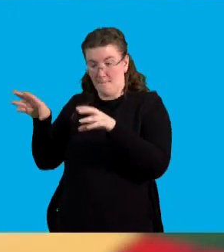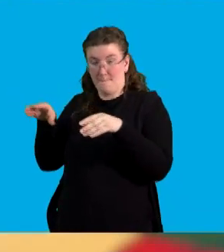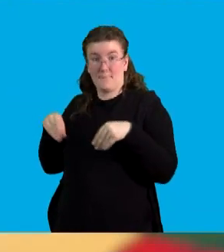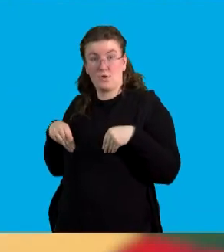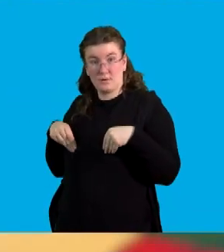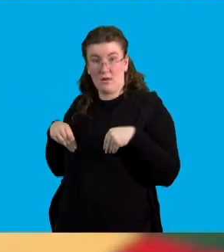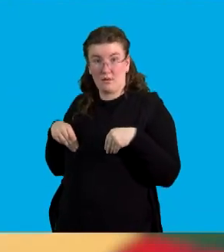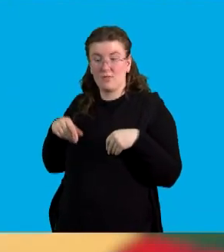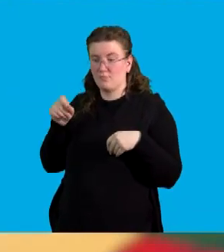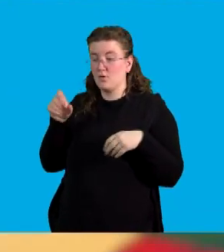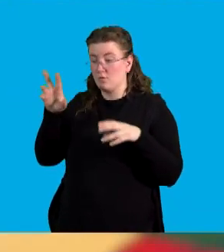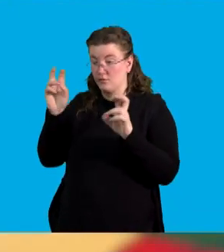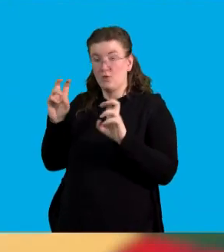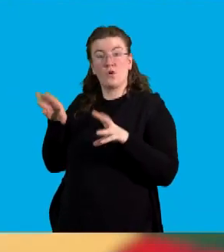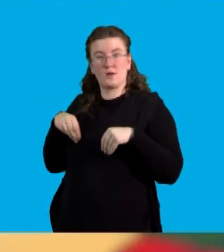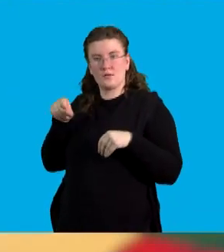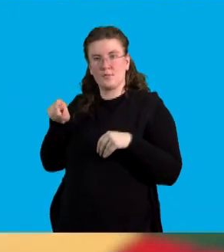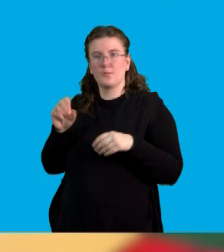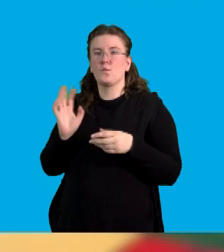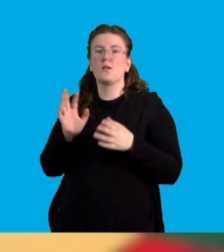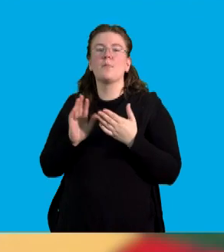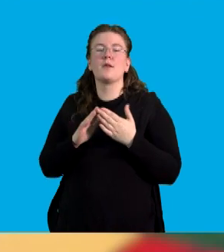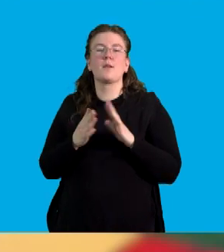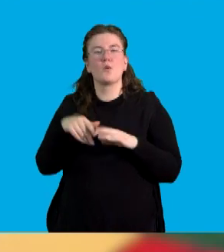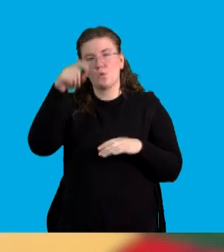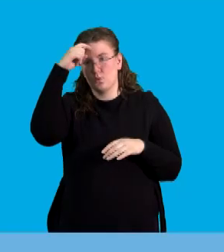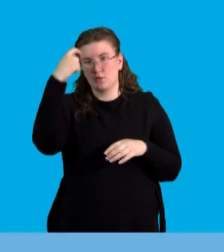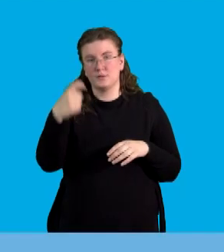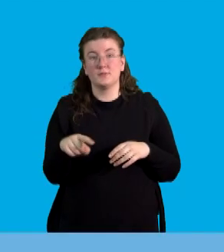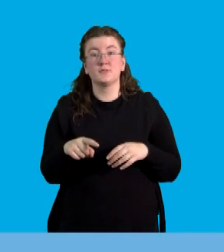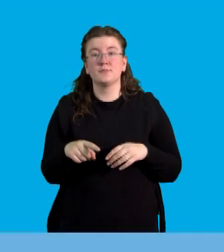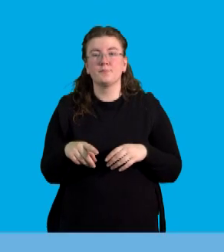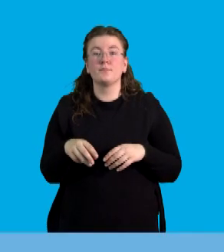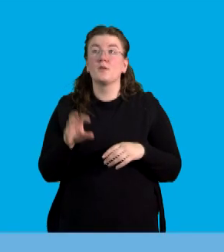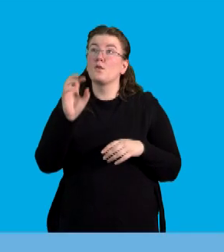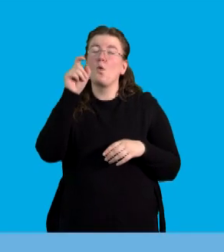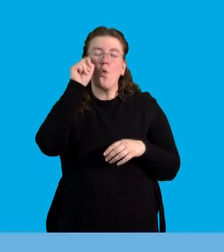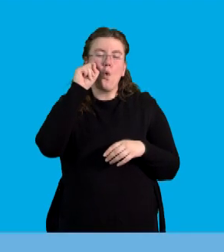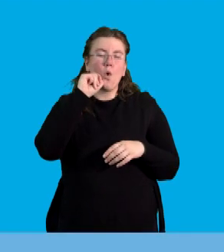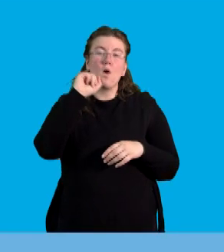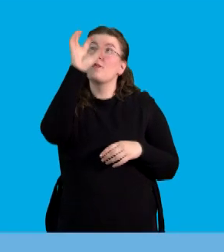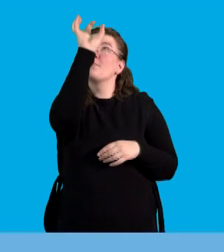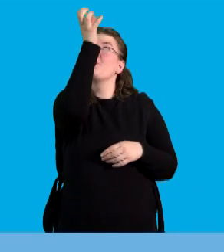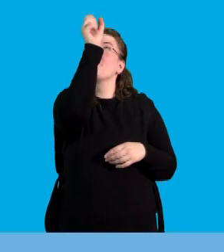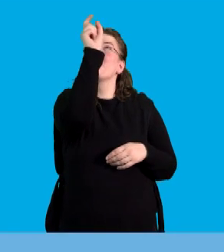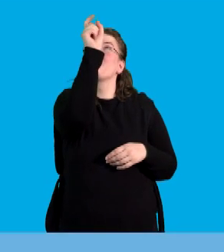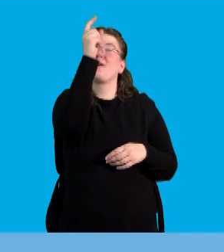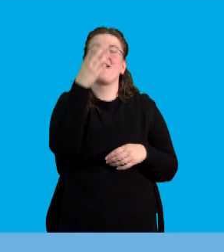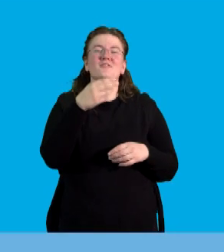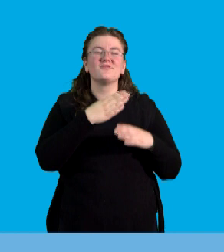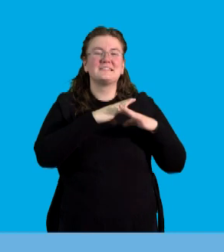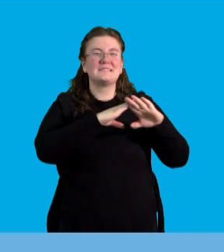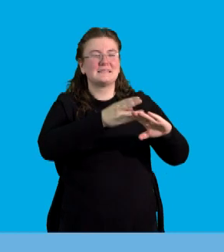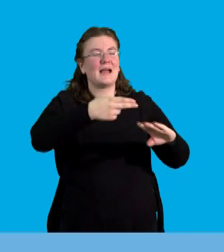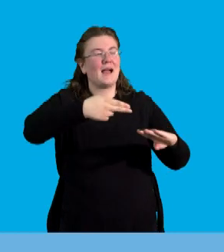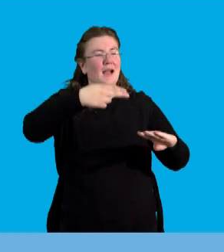is going to cause the conductor to heat up. Now, because these old light bulbs, they had a high resistance, that also means that